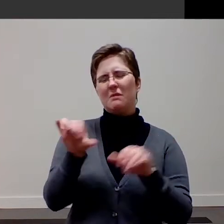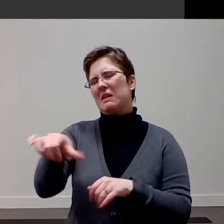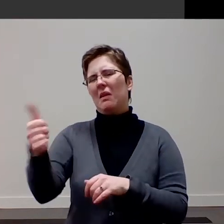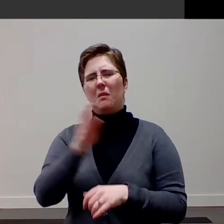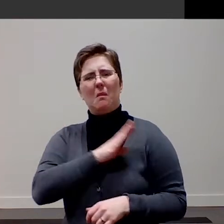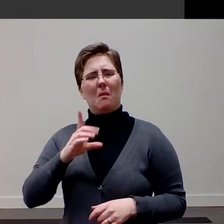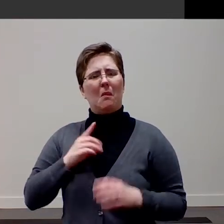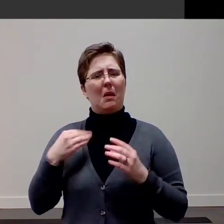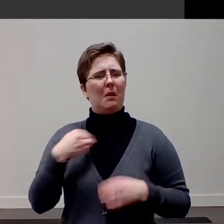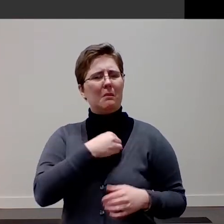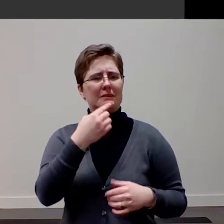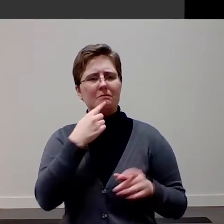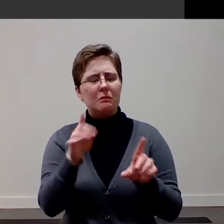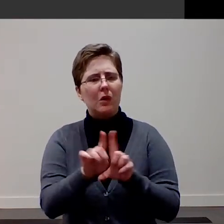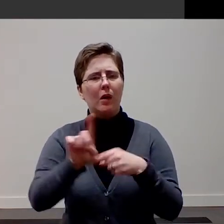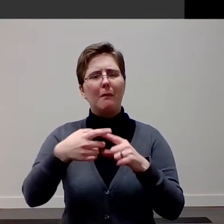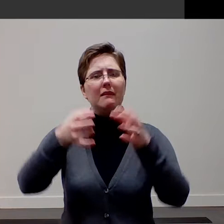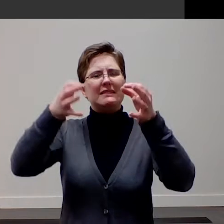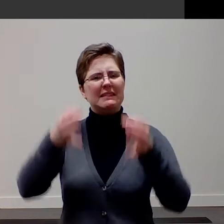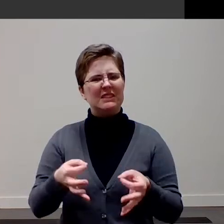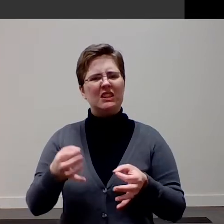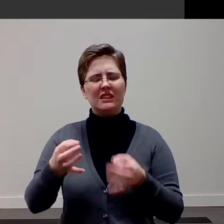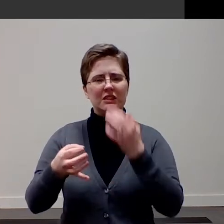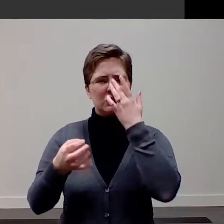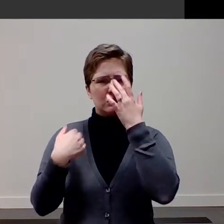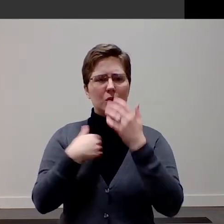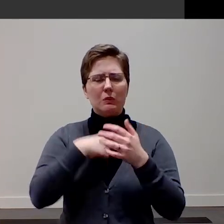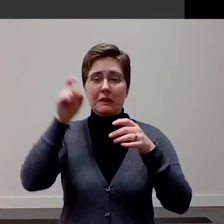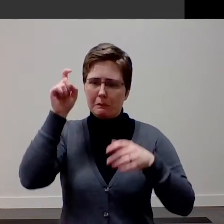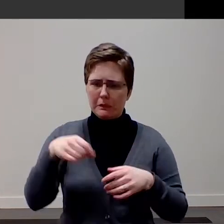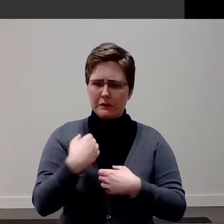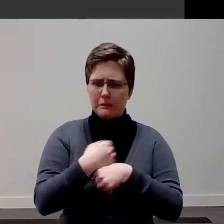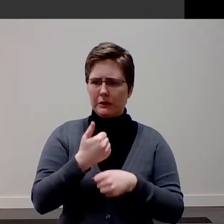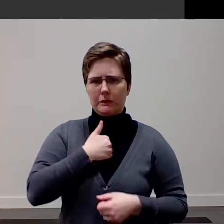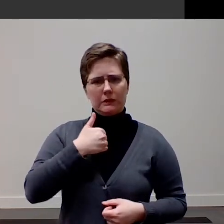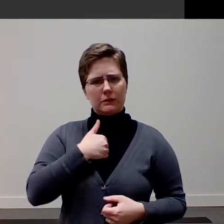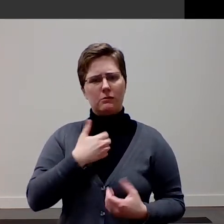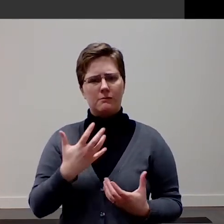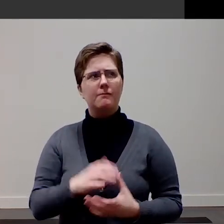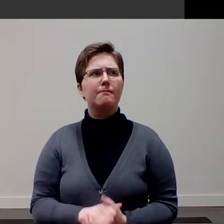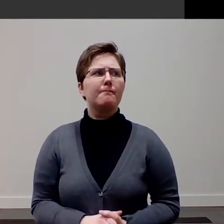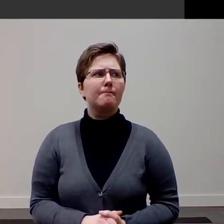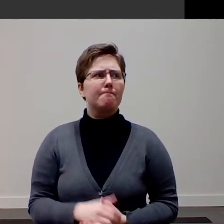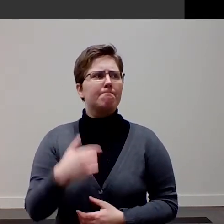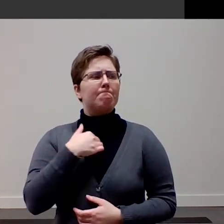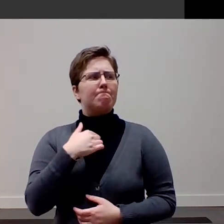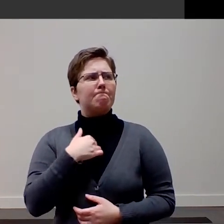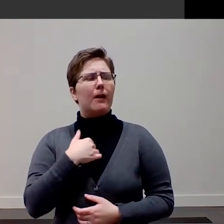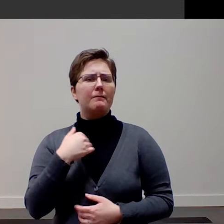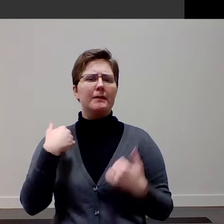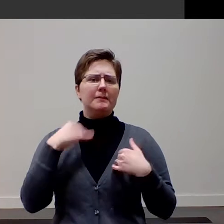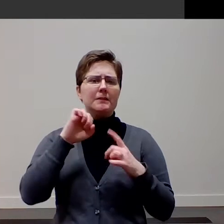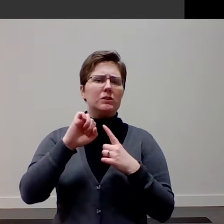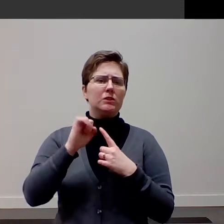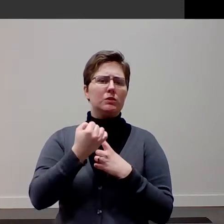have said about decisions that we have to make. I have been in a